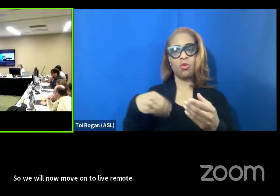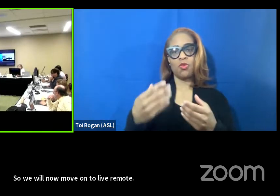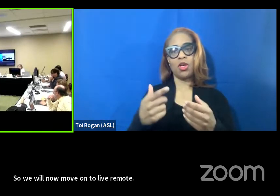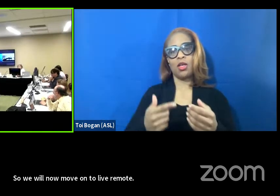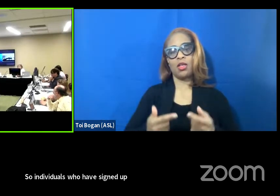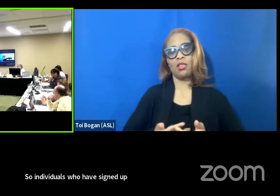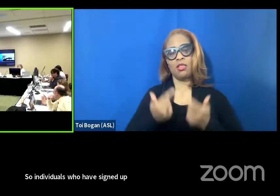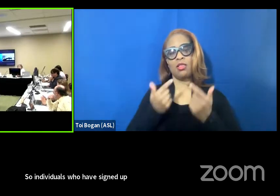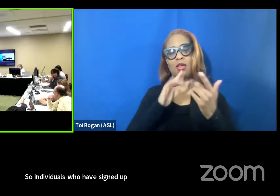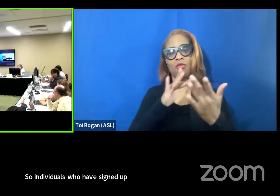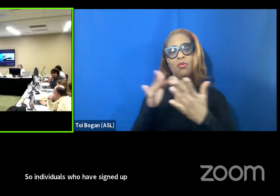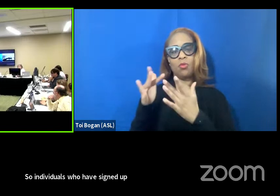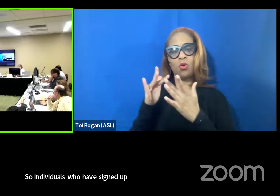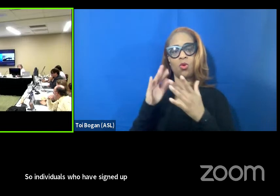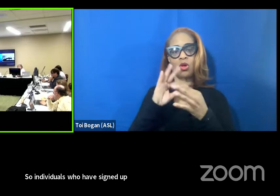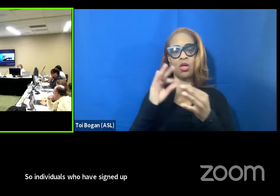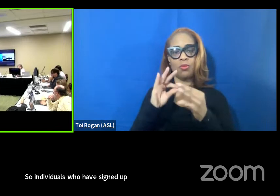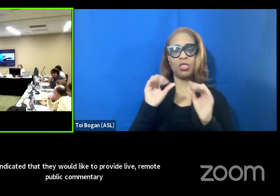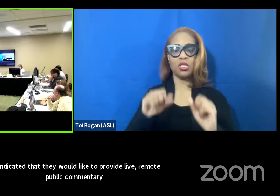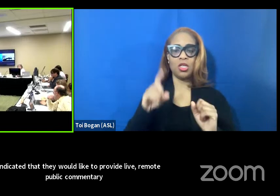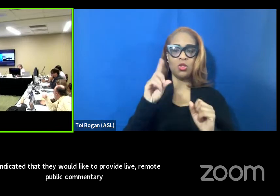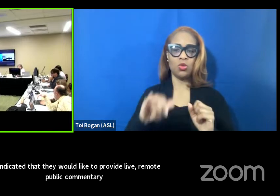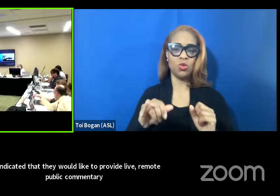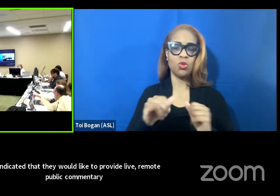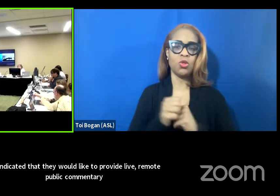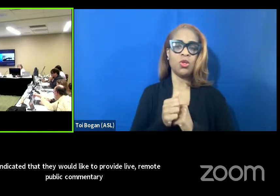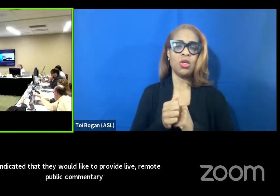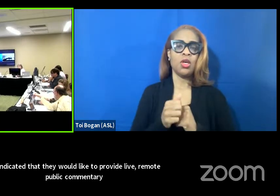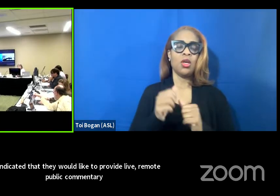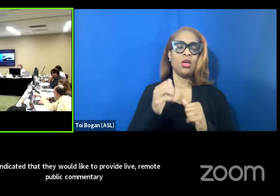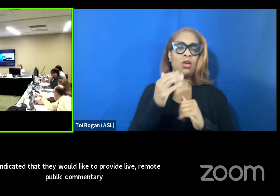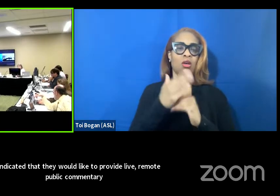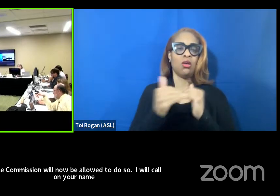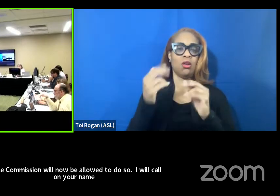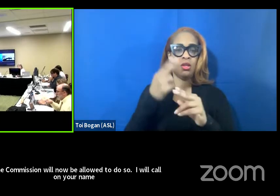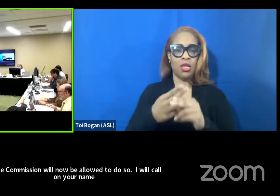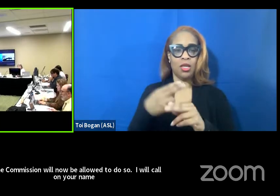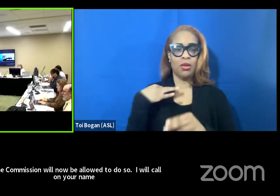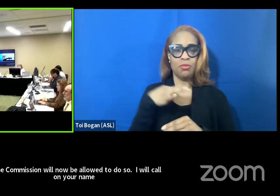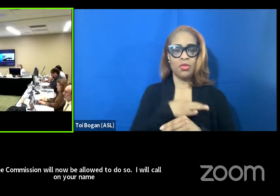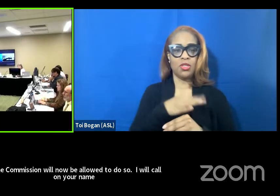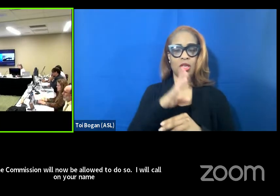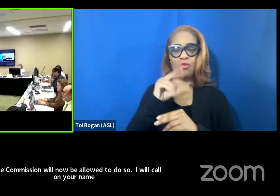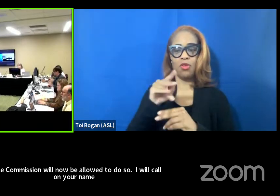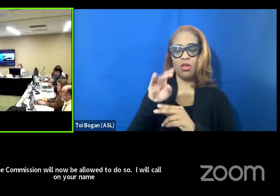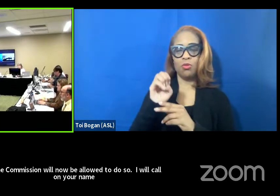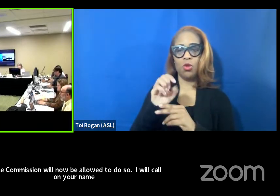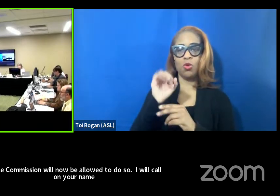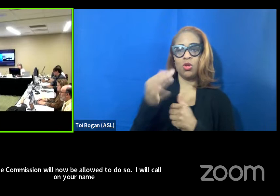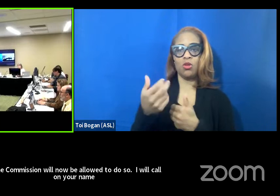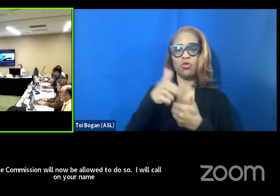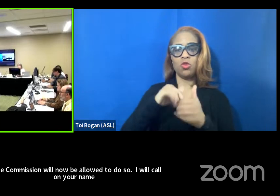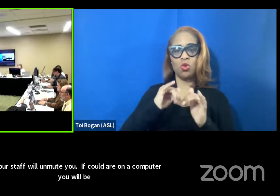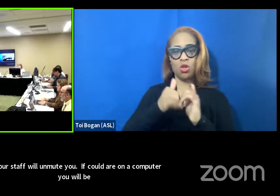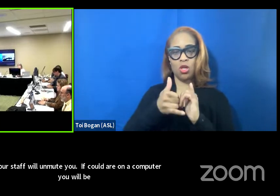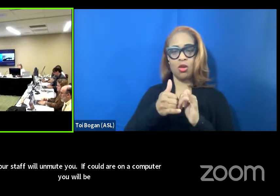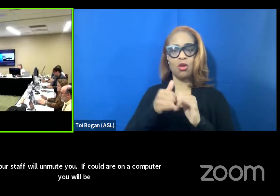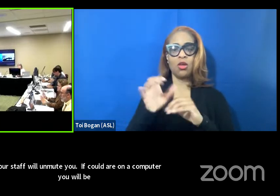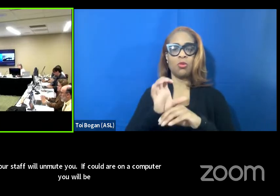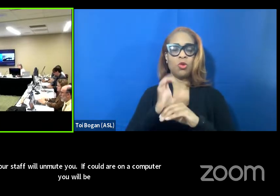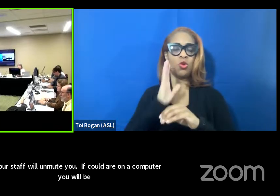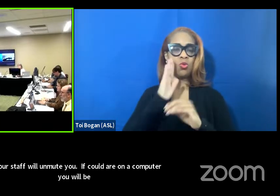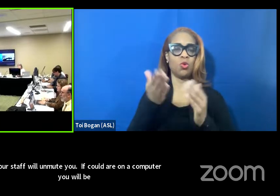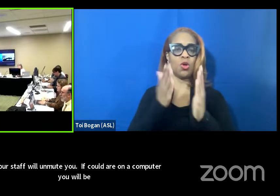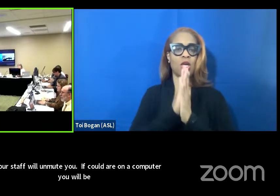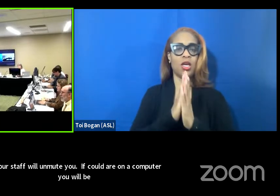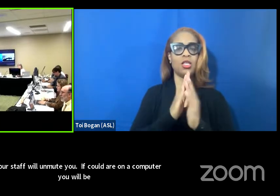commentary to the commission will now be allowed to do so i will call your name and our staff will unmute you if you are on a computer you will be prompted by the zoom app to